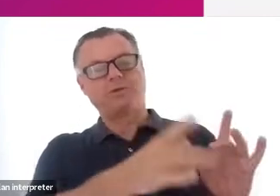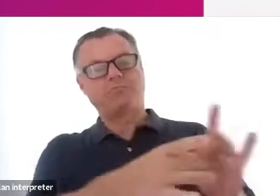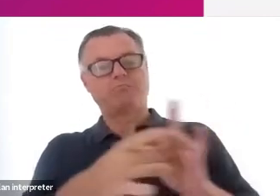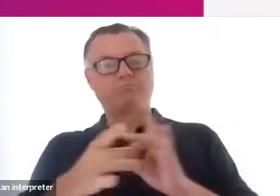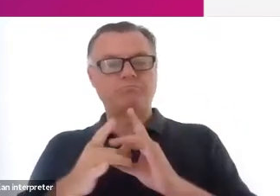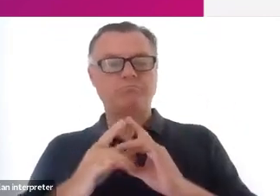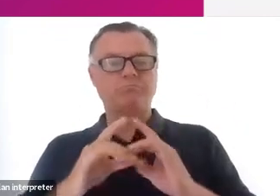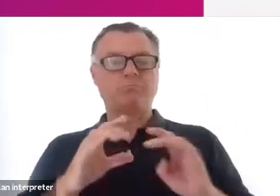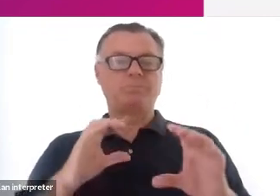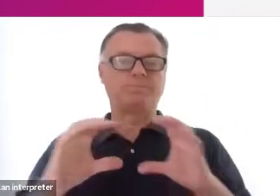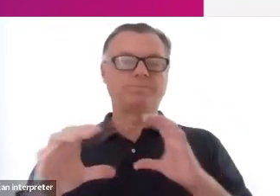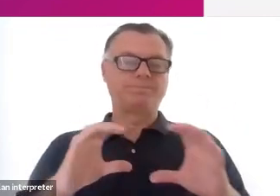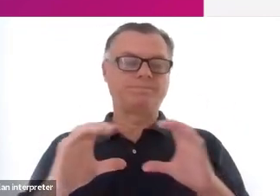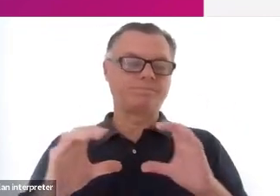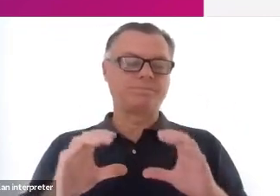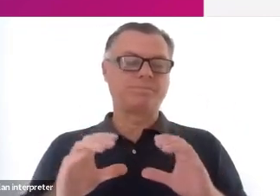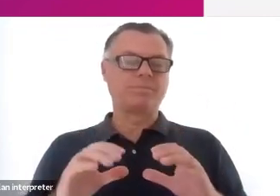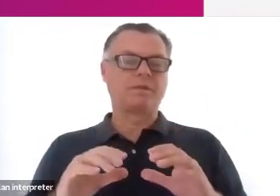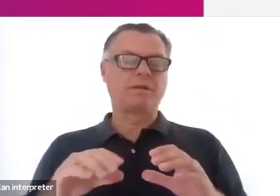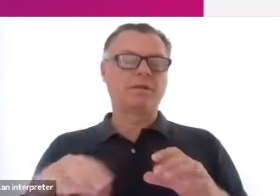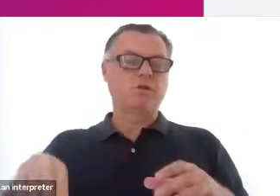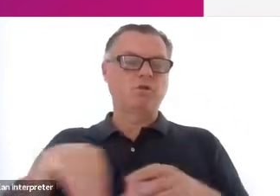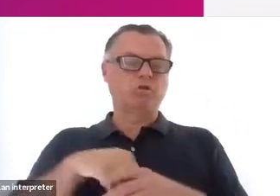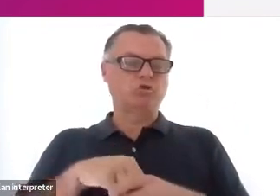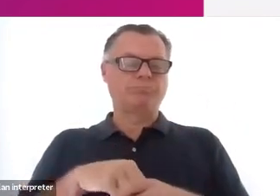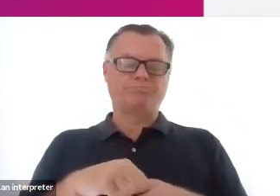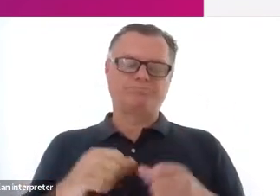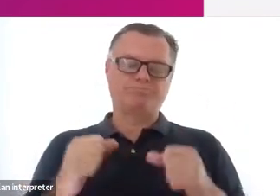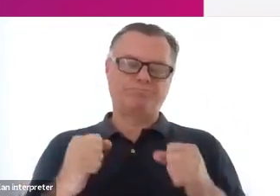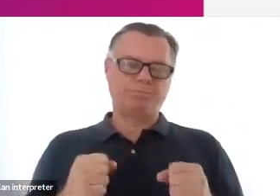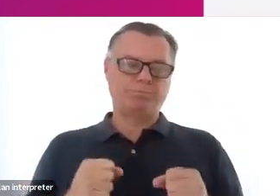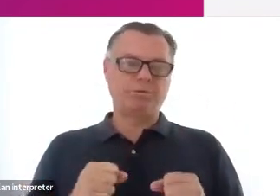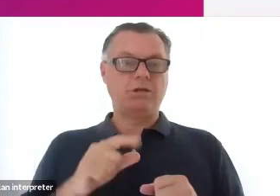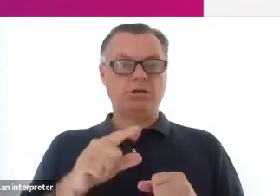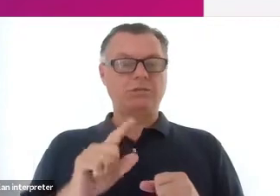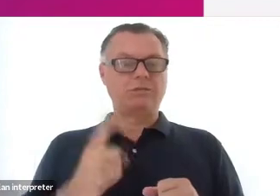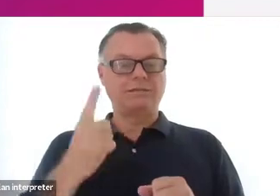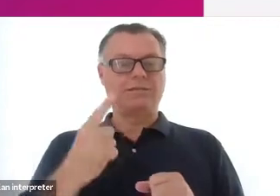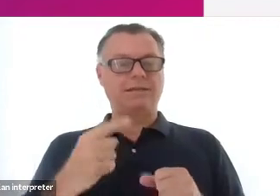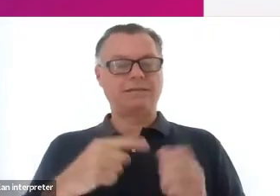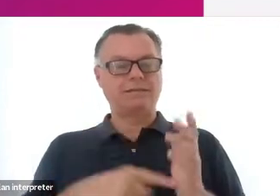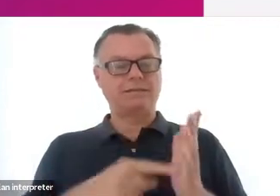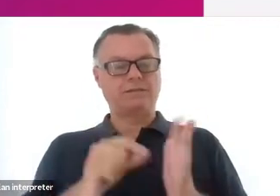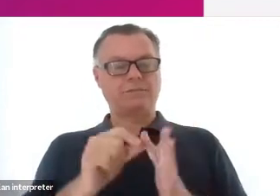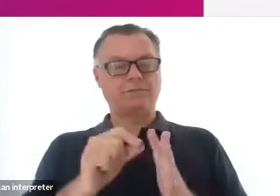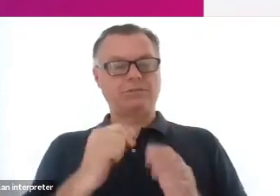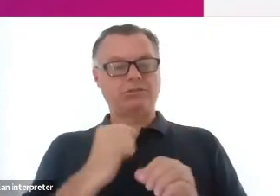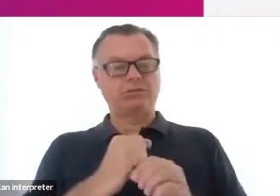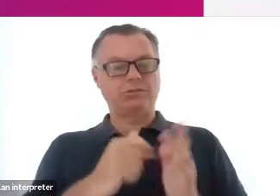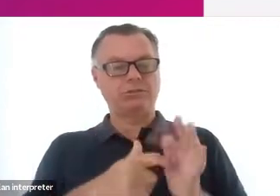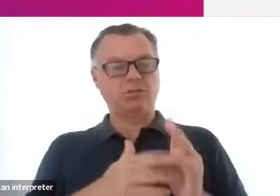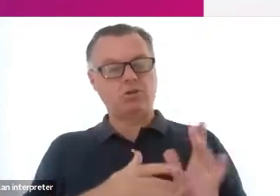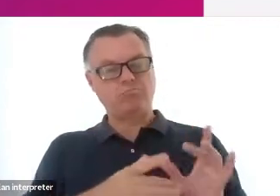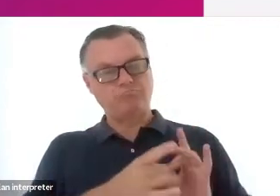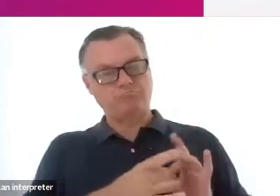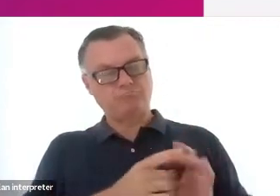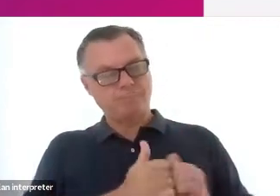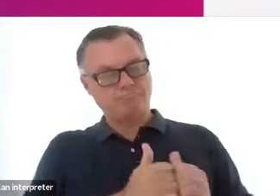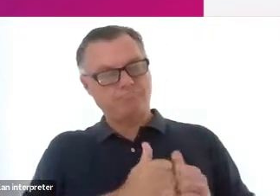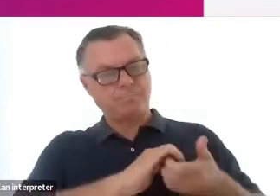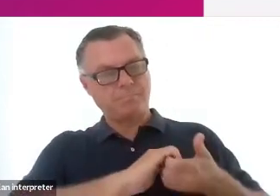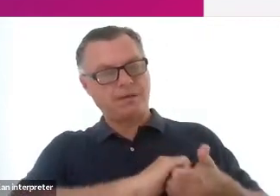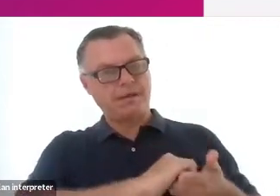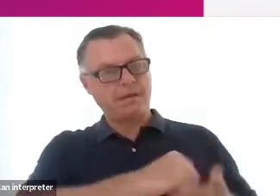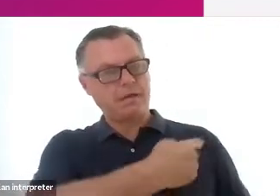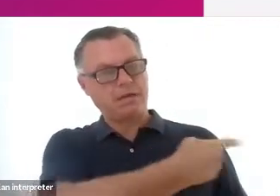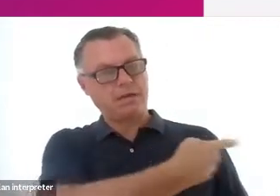communication and inclusion are inseparable. And you've been there since the beginning of Launcher, and that's the kind of partnership that changes